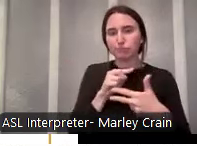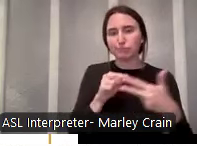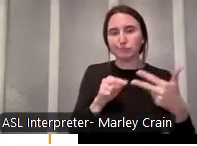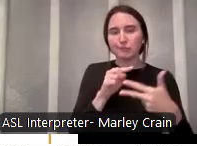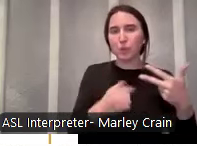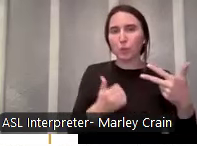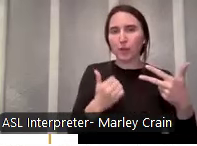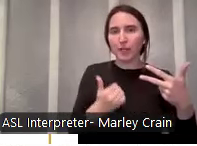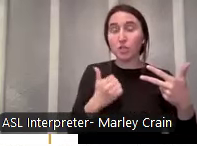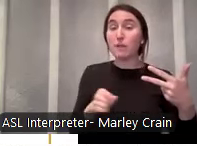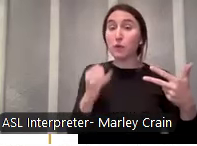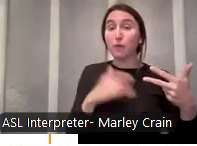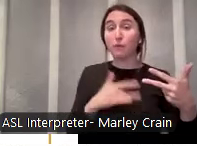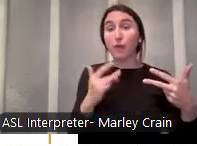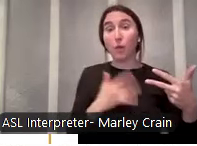the best for you.